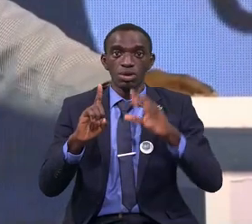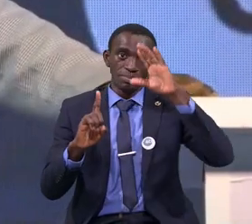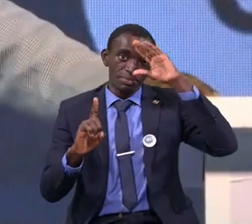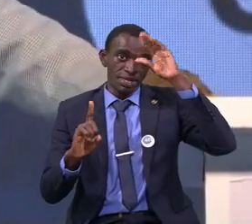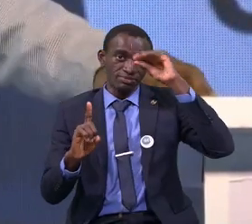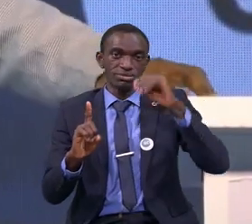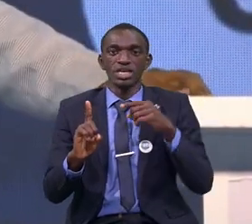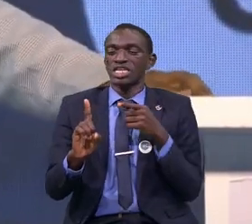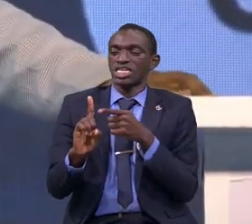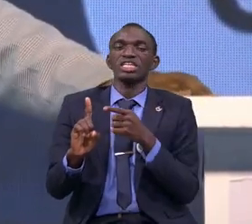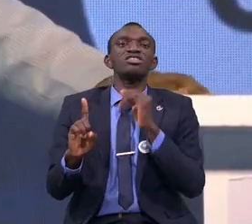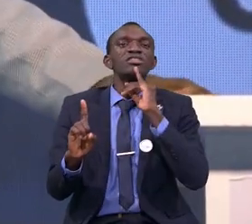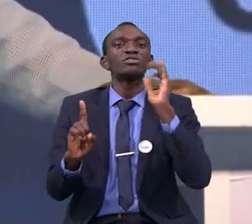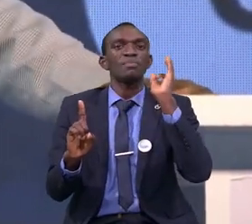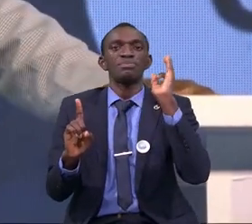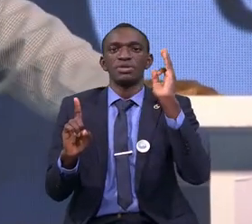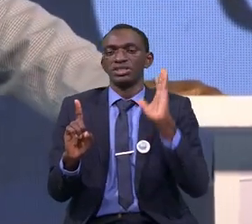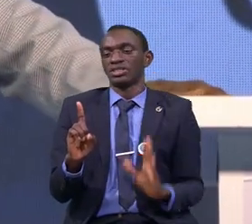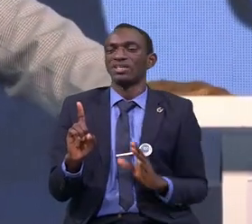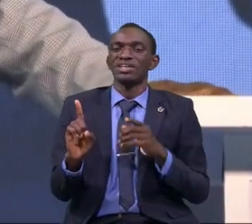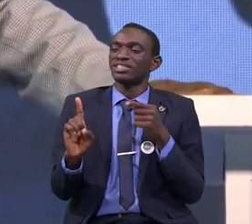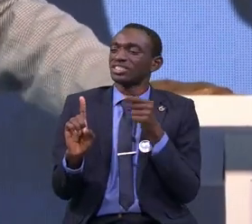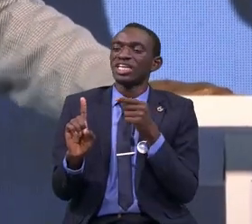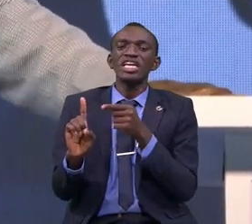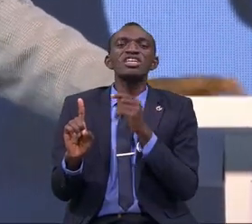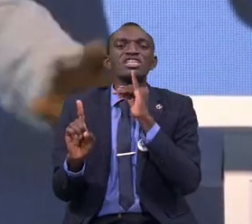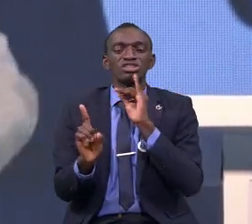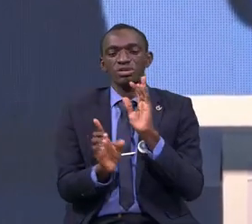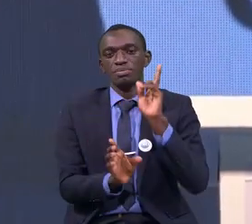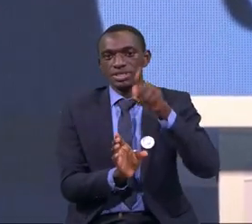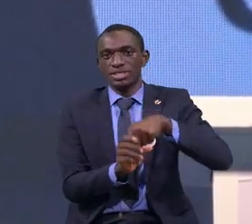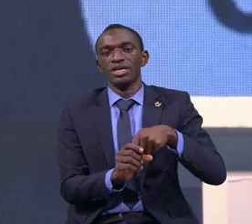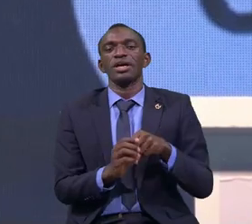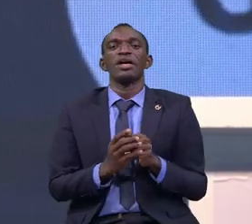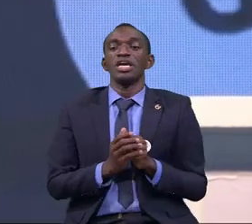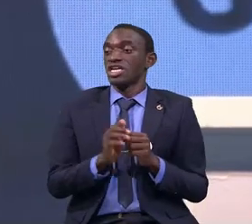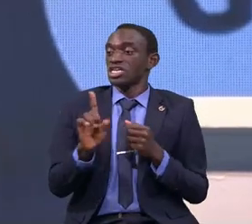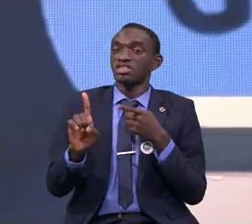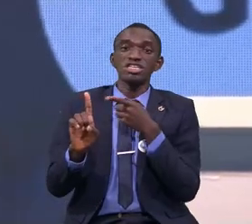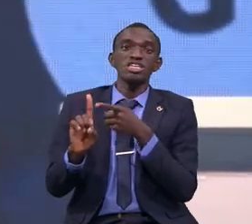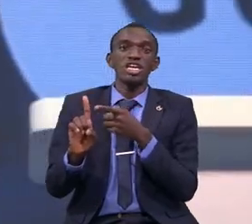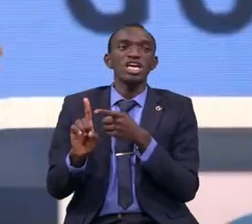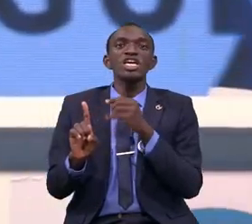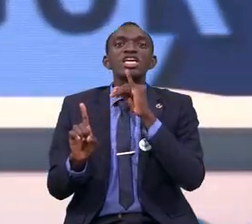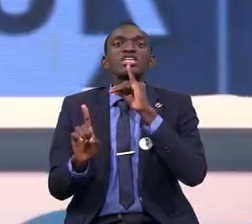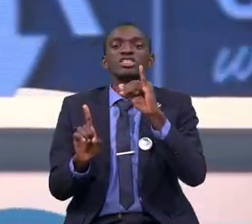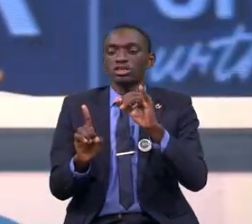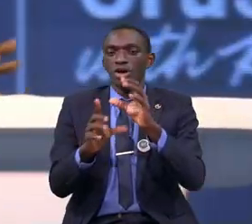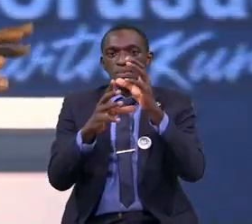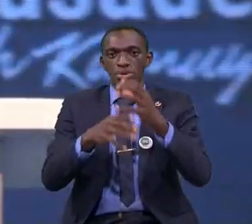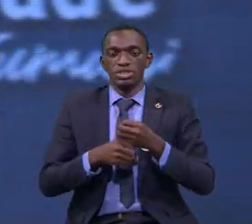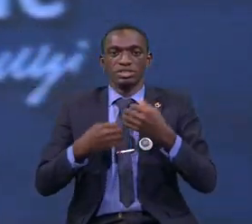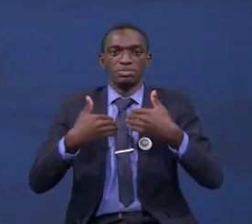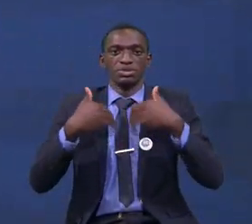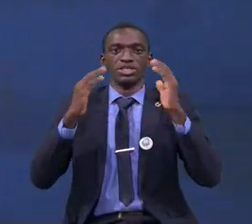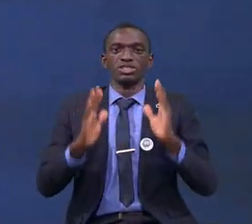about a preacher, about a partaker, about a possessor. I read the